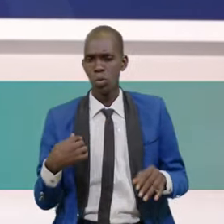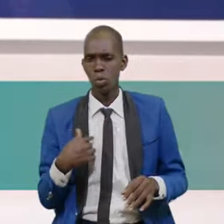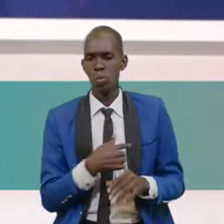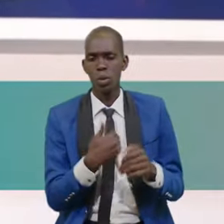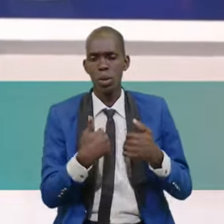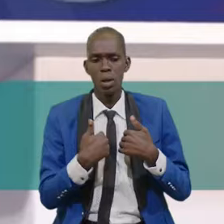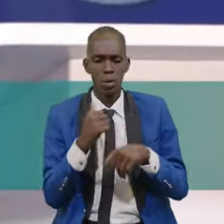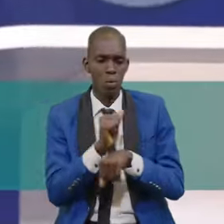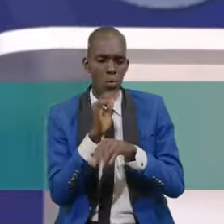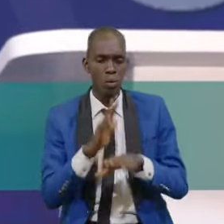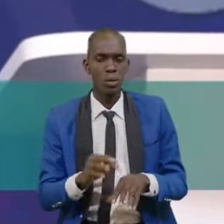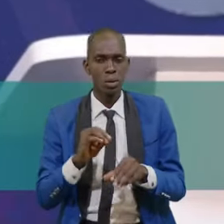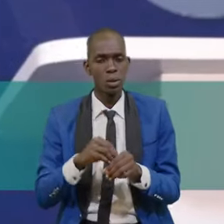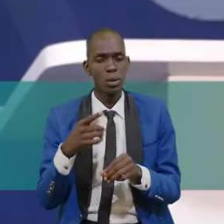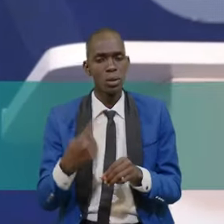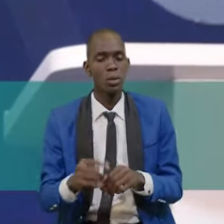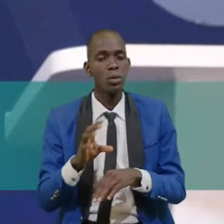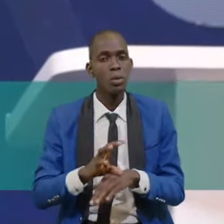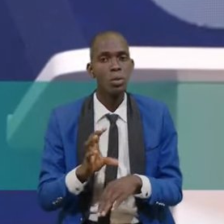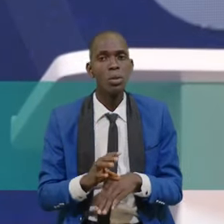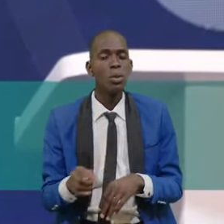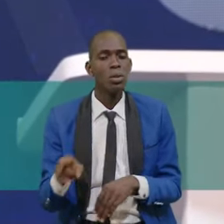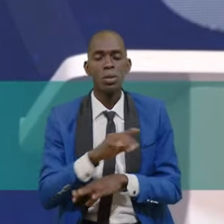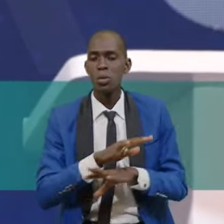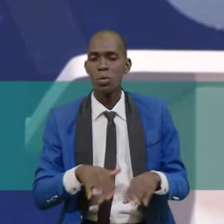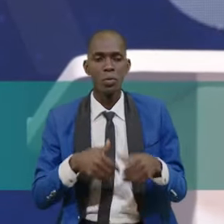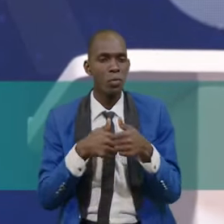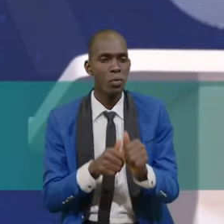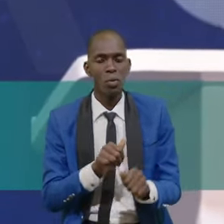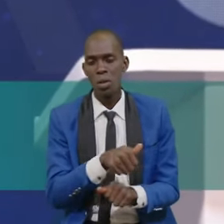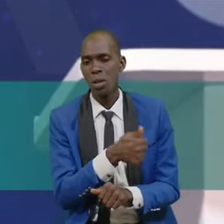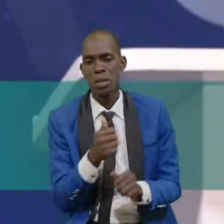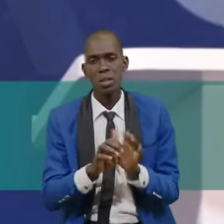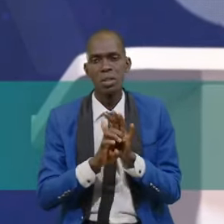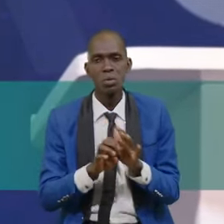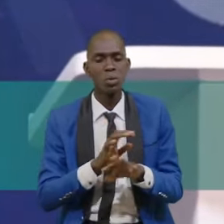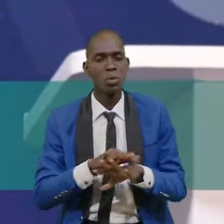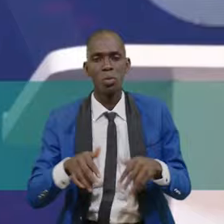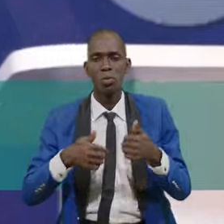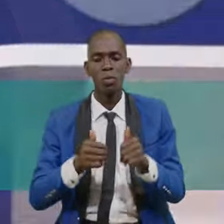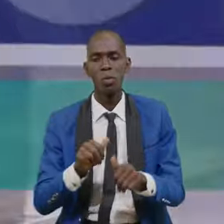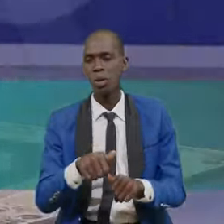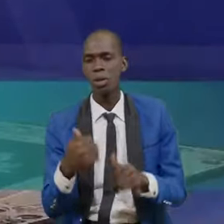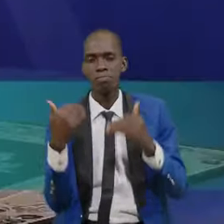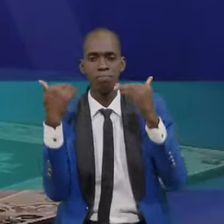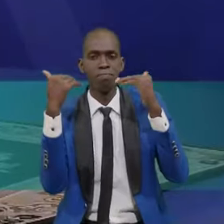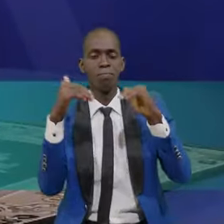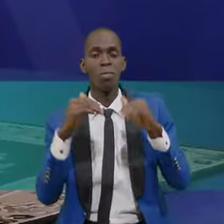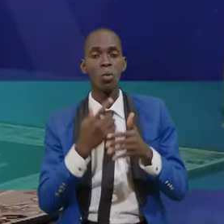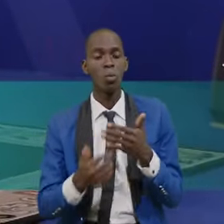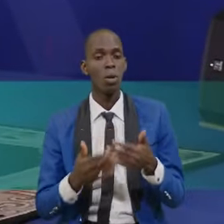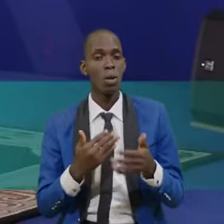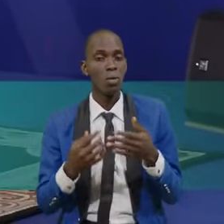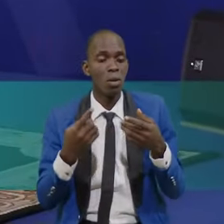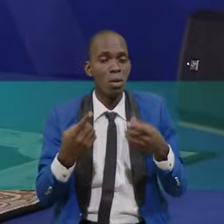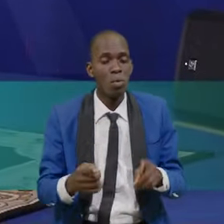the ministry of the church? They don't go by any pattern. They don't go by any standard. Whatever occurs to them, whatever